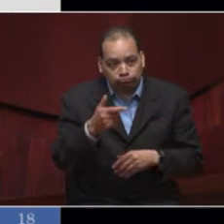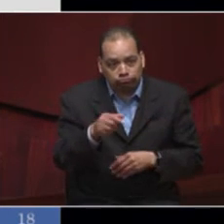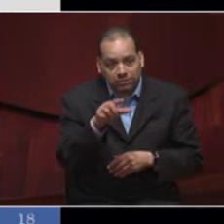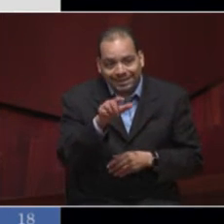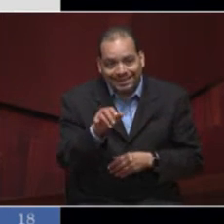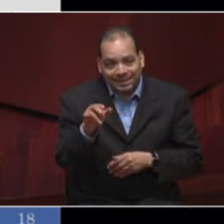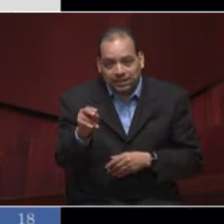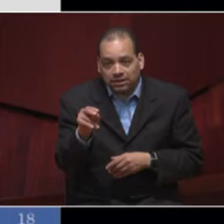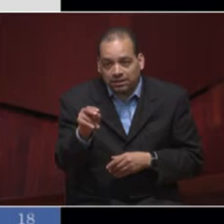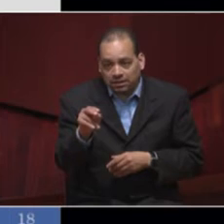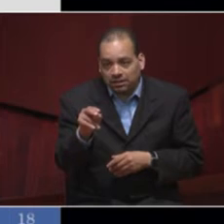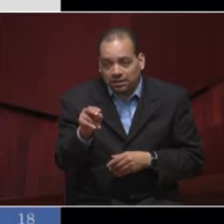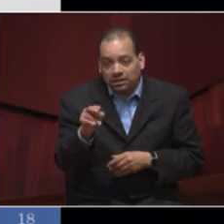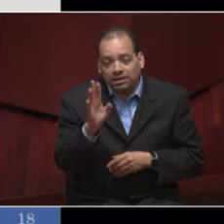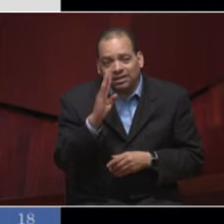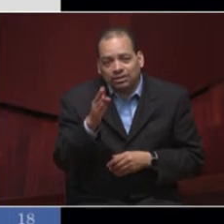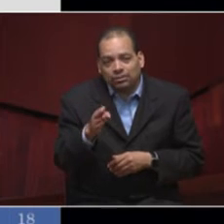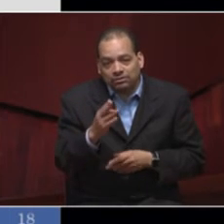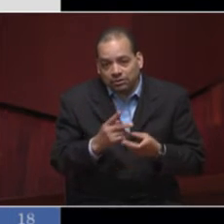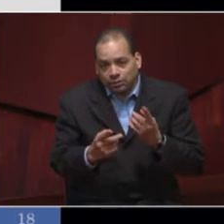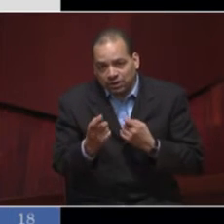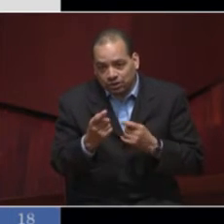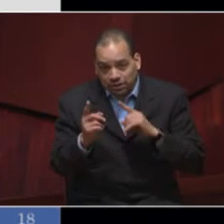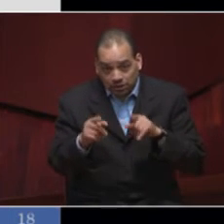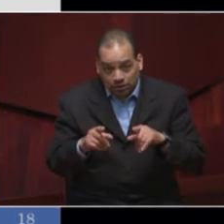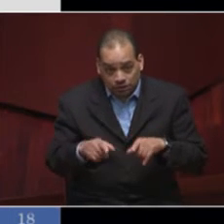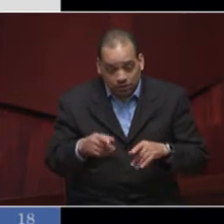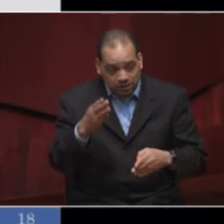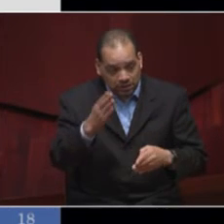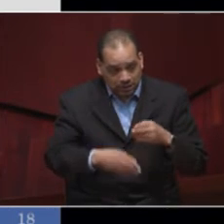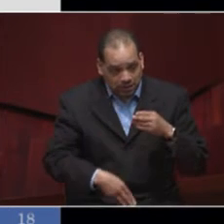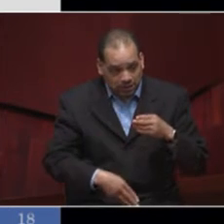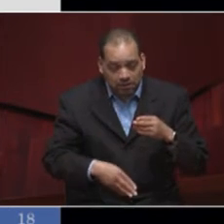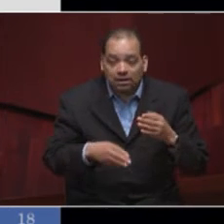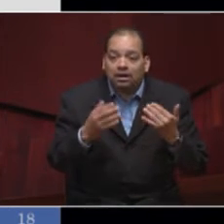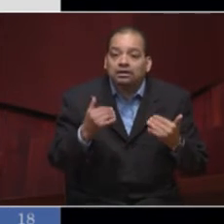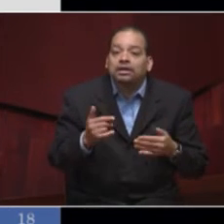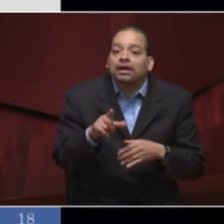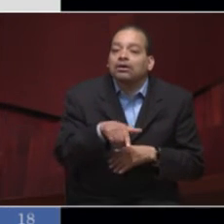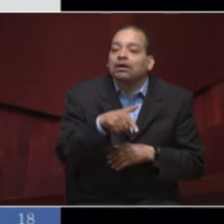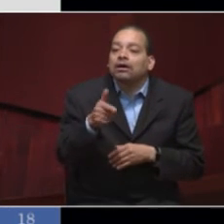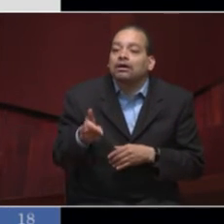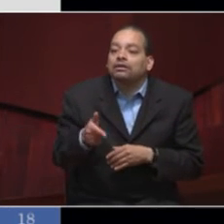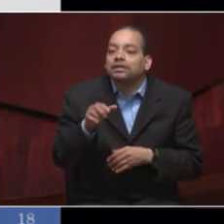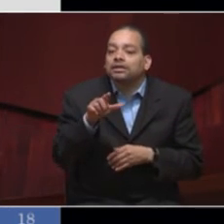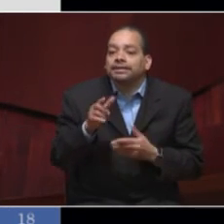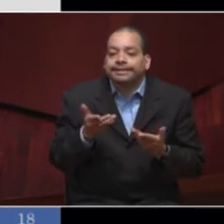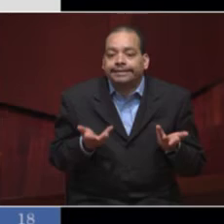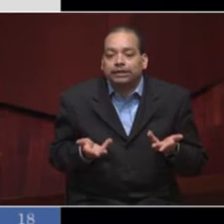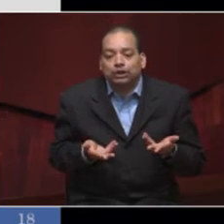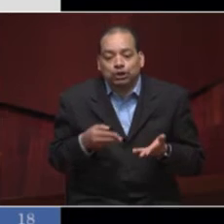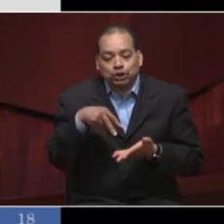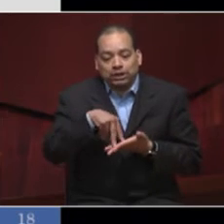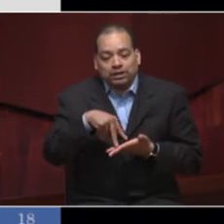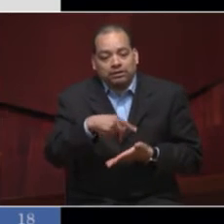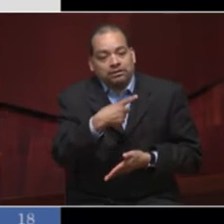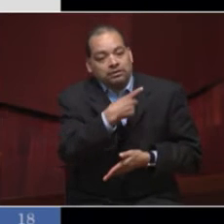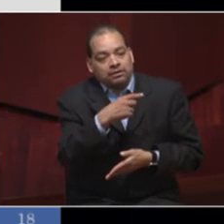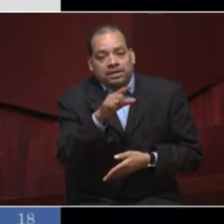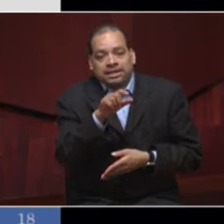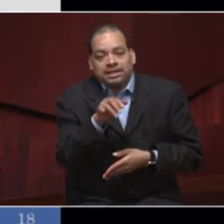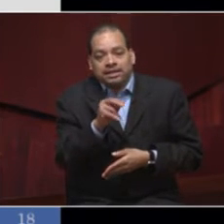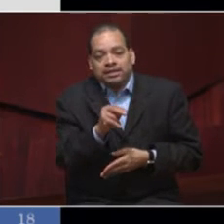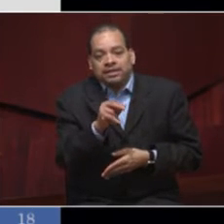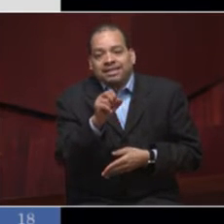Q&A session at the end here, but I will turn it over to my colleague, Lynn Stewart, to talk about the annual move. So thank you very